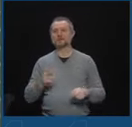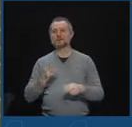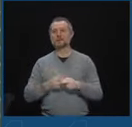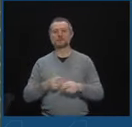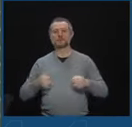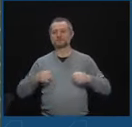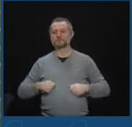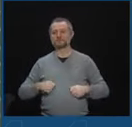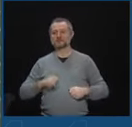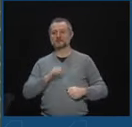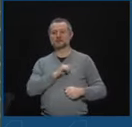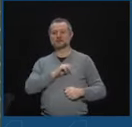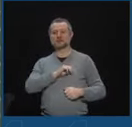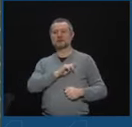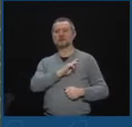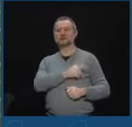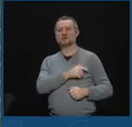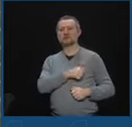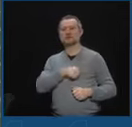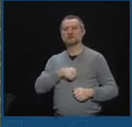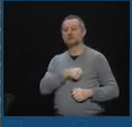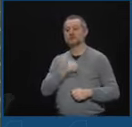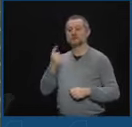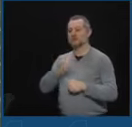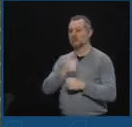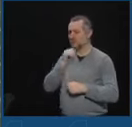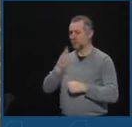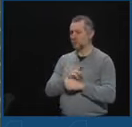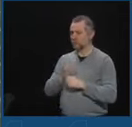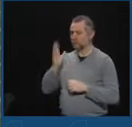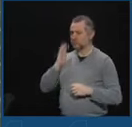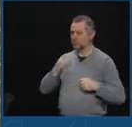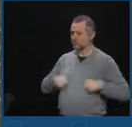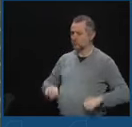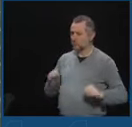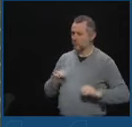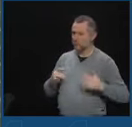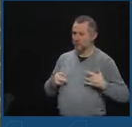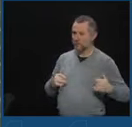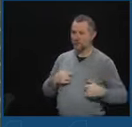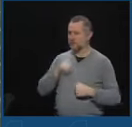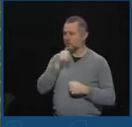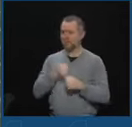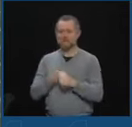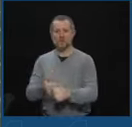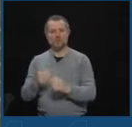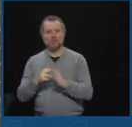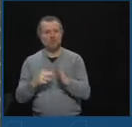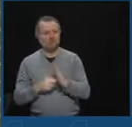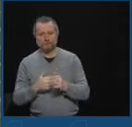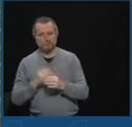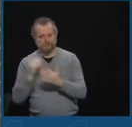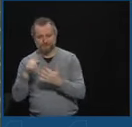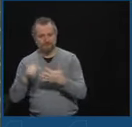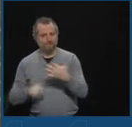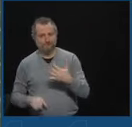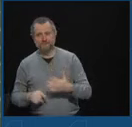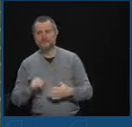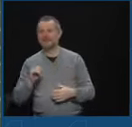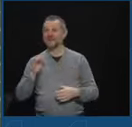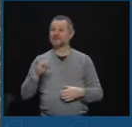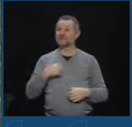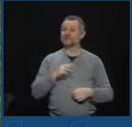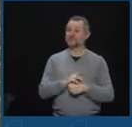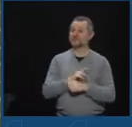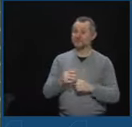because that day I didn't have on my snug uniform and I didn't follow protocol, which was, if you're going to engage somebody, make sure you're with a team